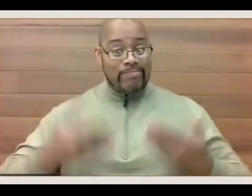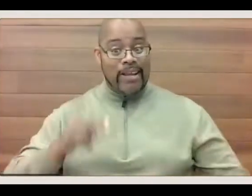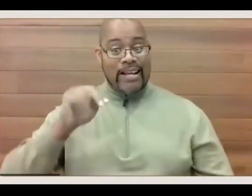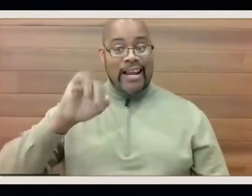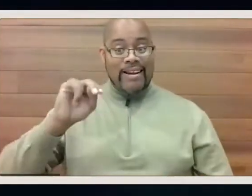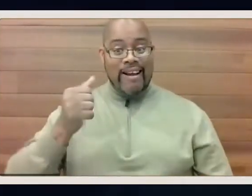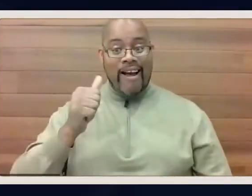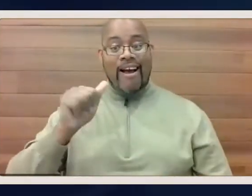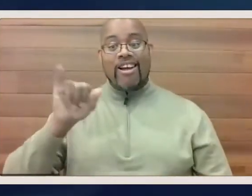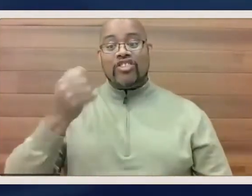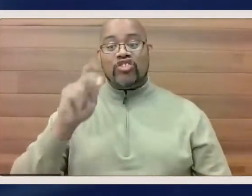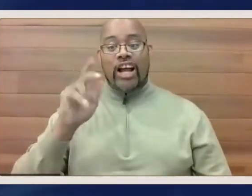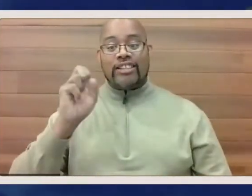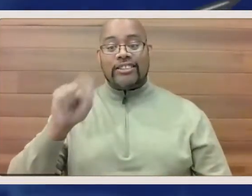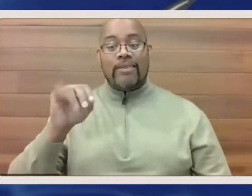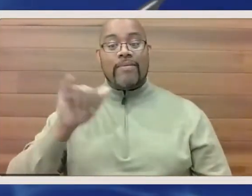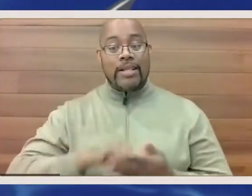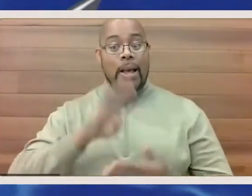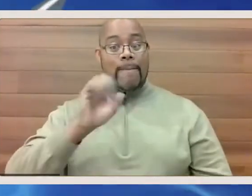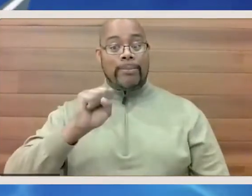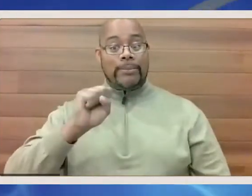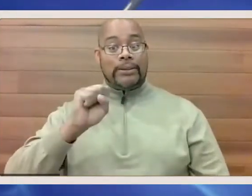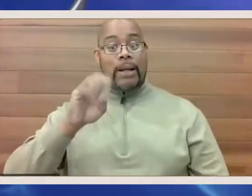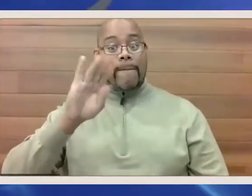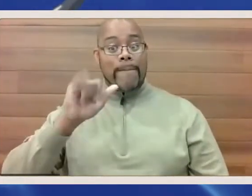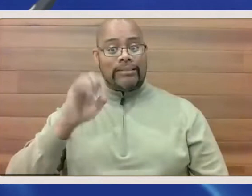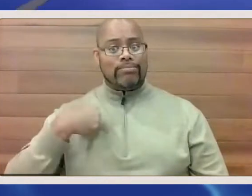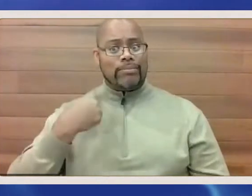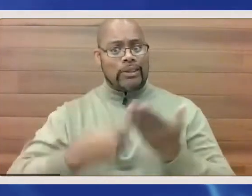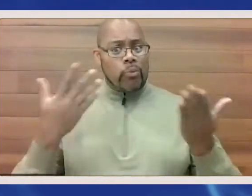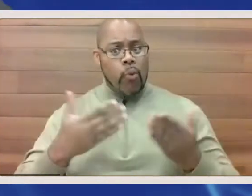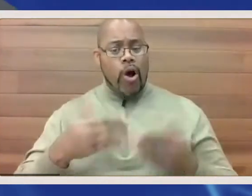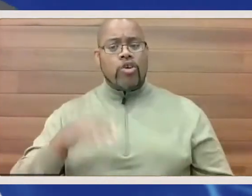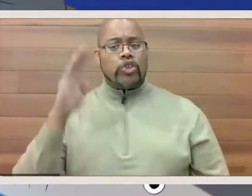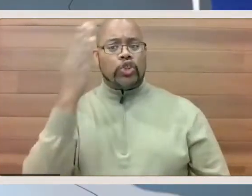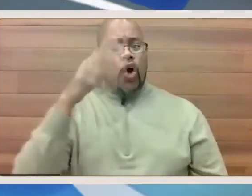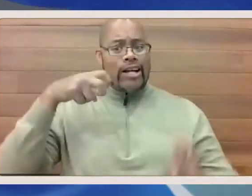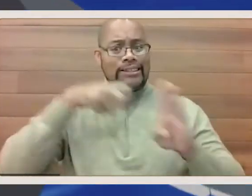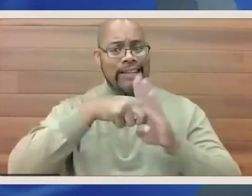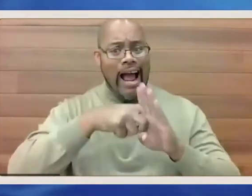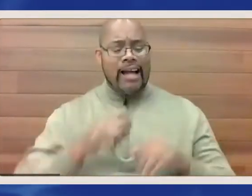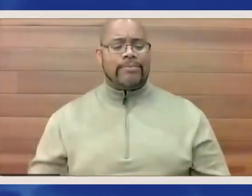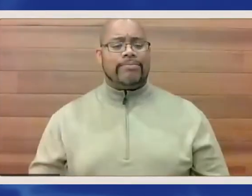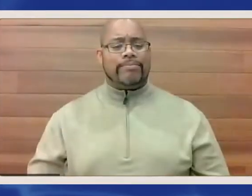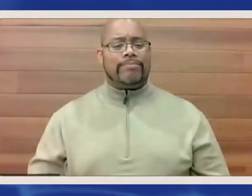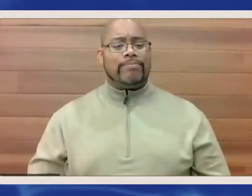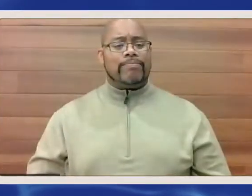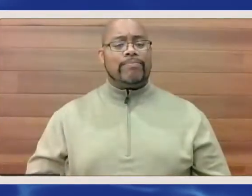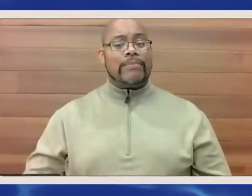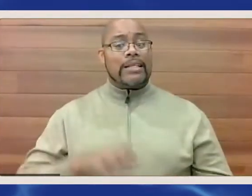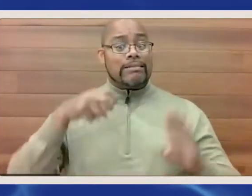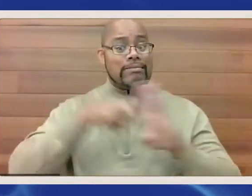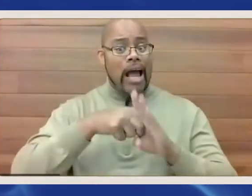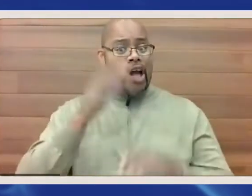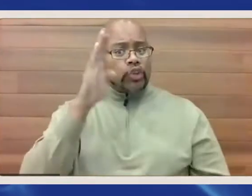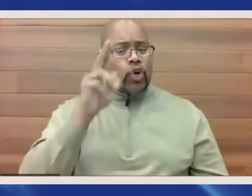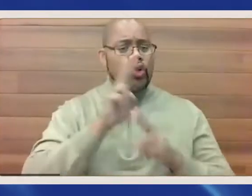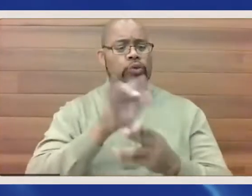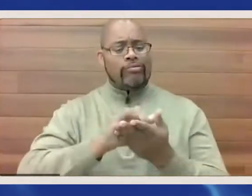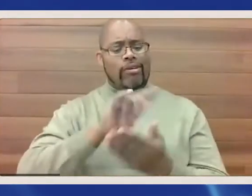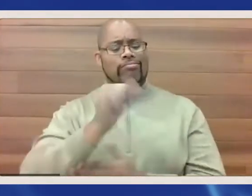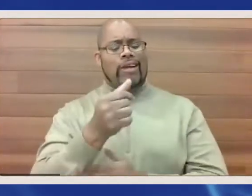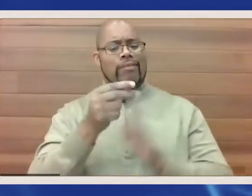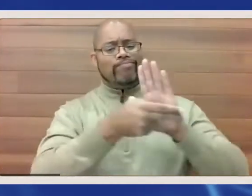Jackson, and this is BIMS Bites, and I'll be biting into shark tagging. So shark tagging is the use of tags